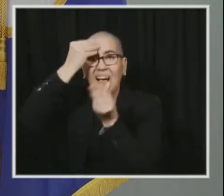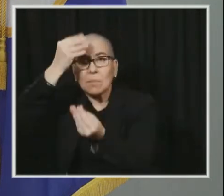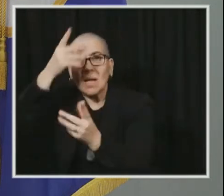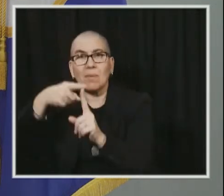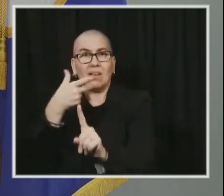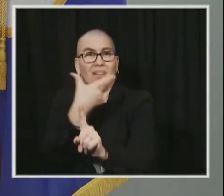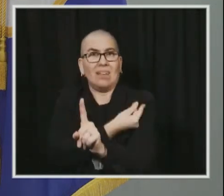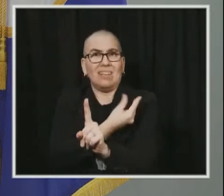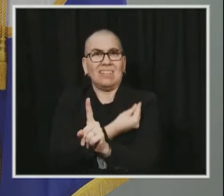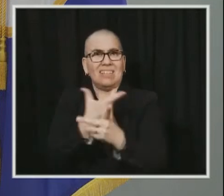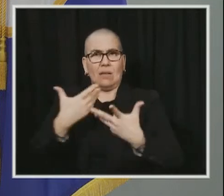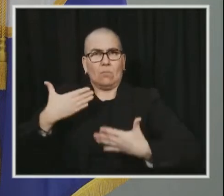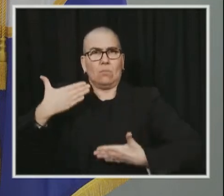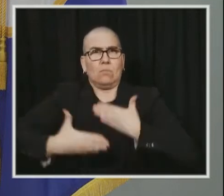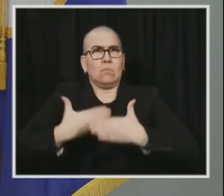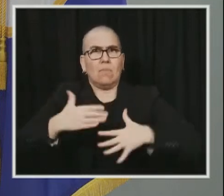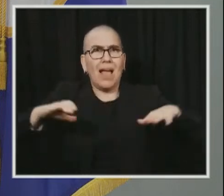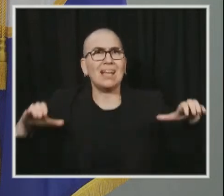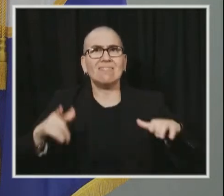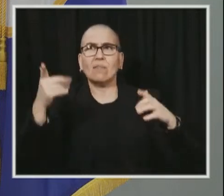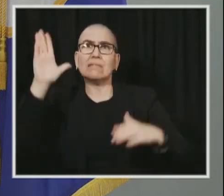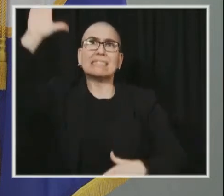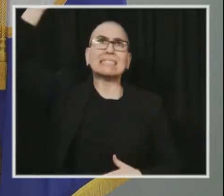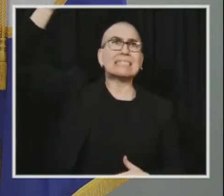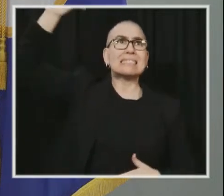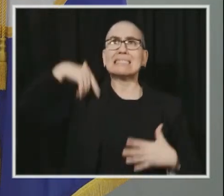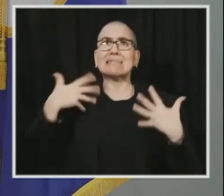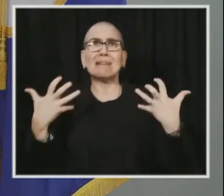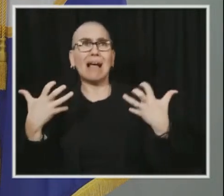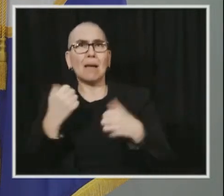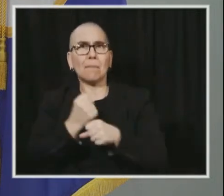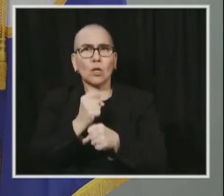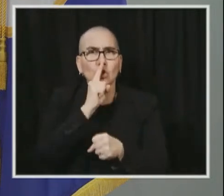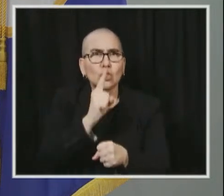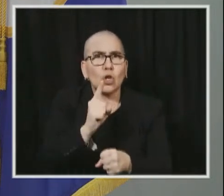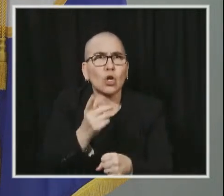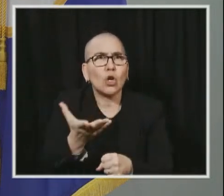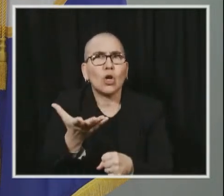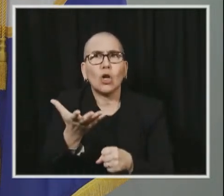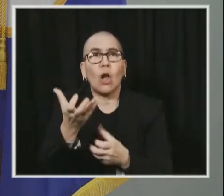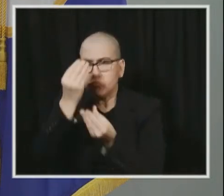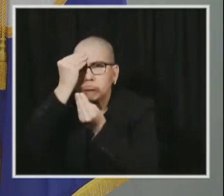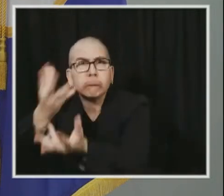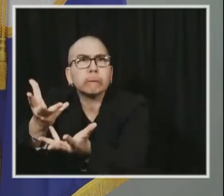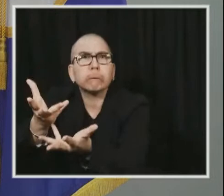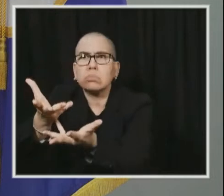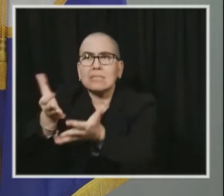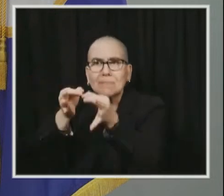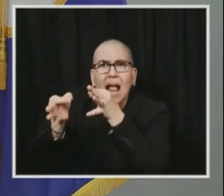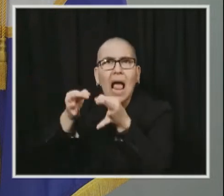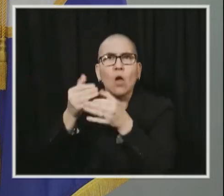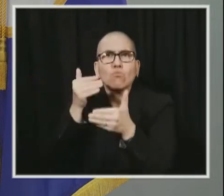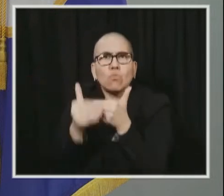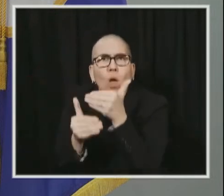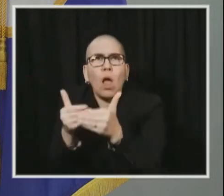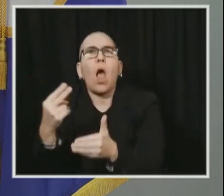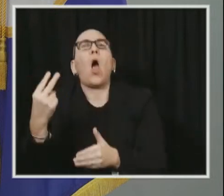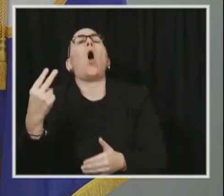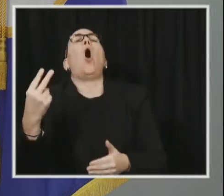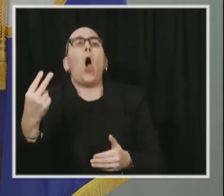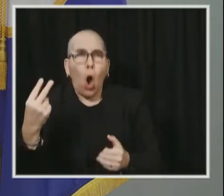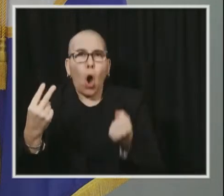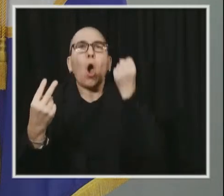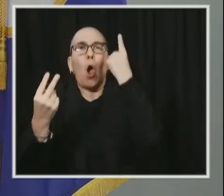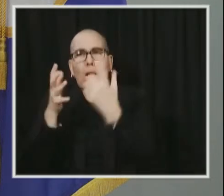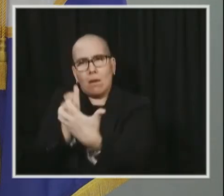for Minnesotans seeking the shot. We want to make sure that it gets to the people who need it in the way that they can hear it with credible messages